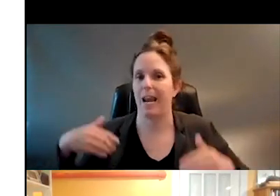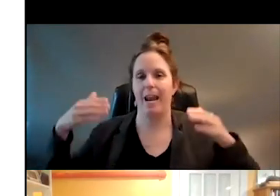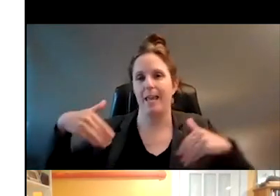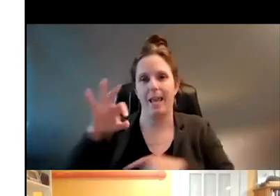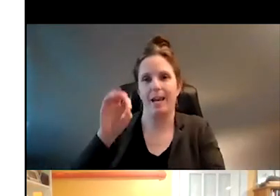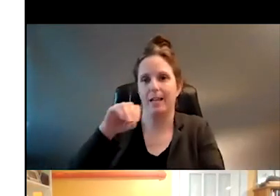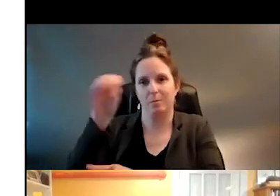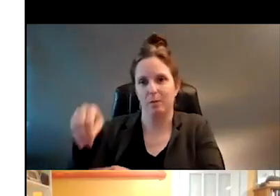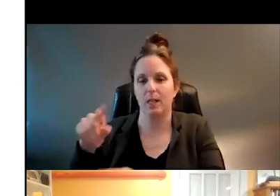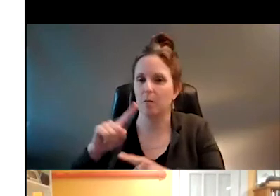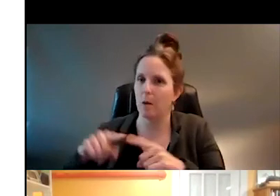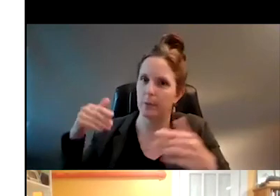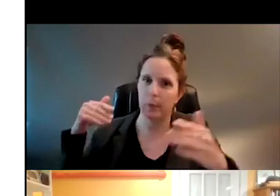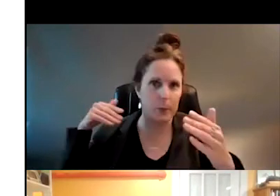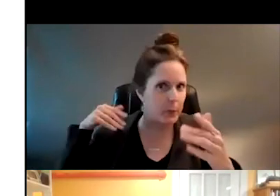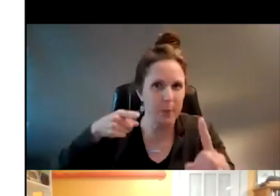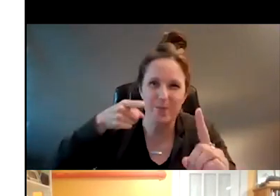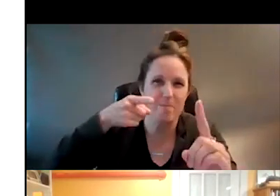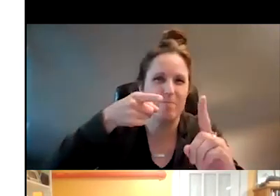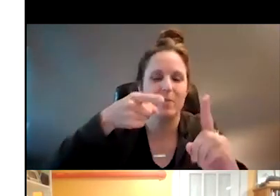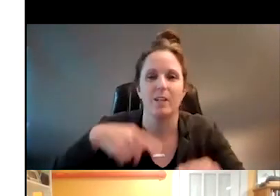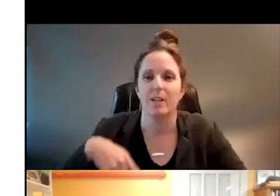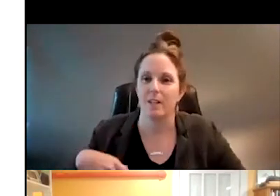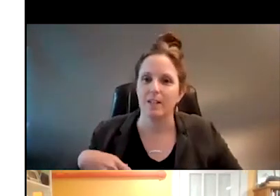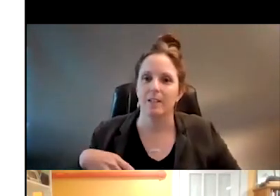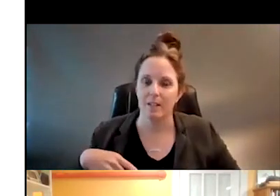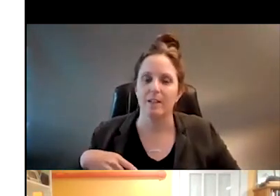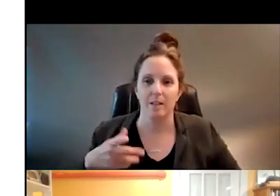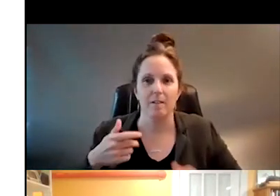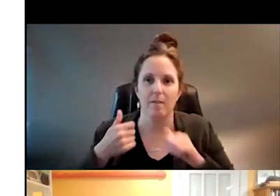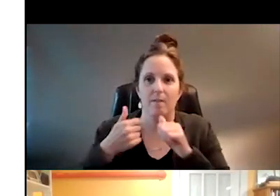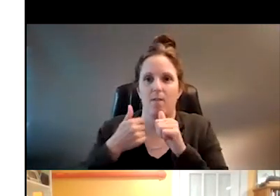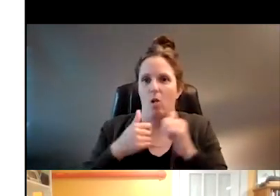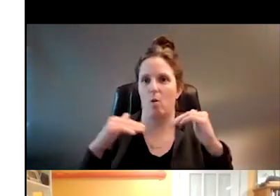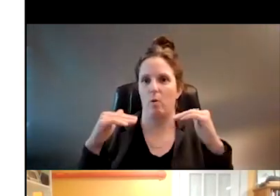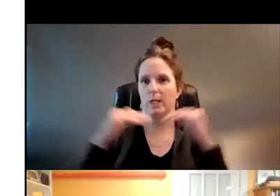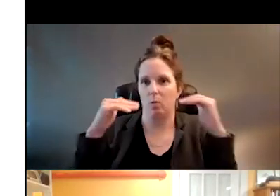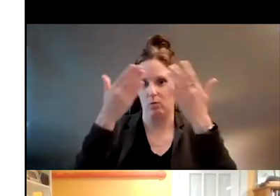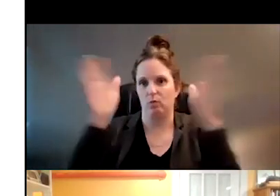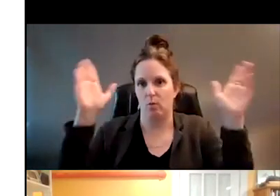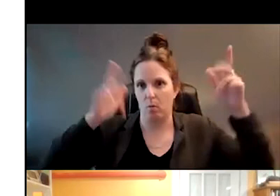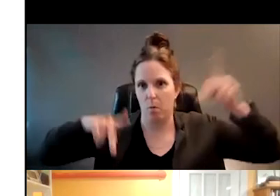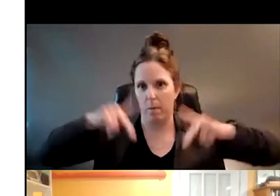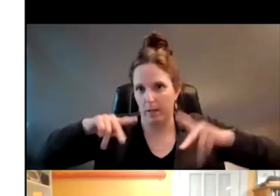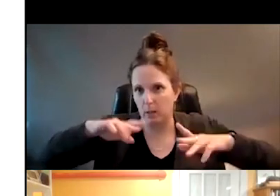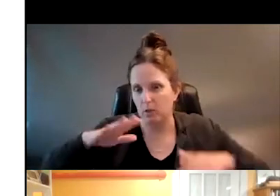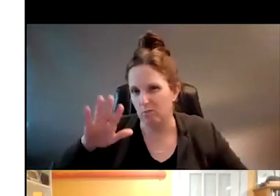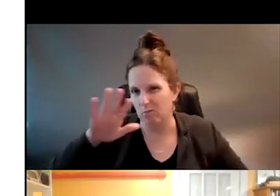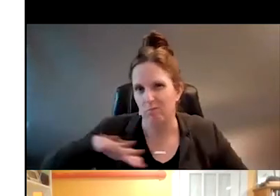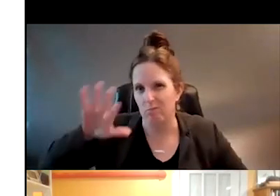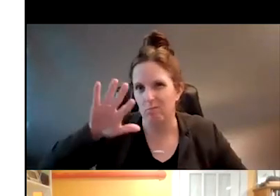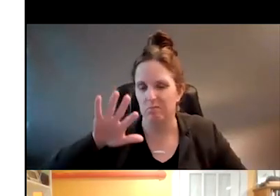we are absolutely at this point at the rate for the general population about 70, almost